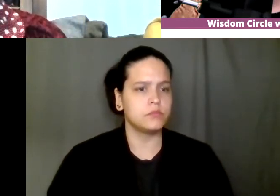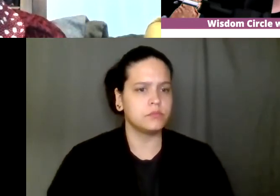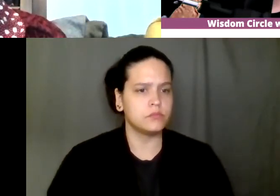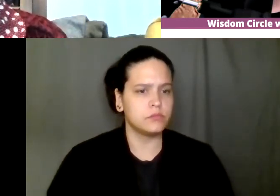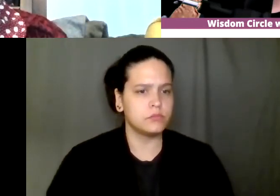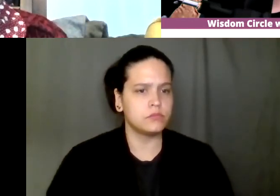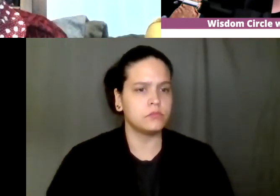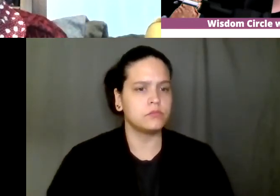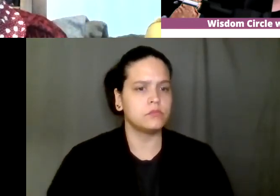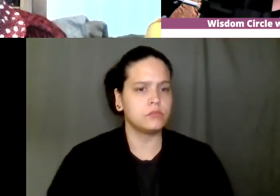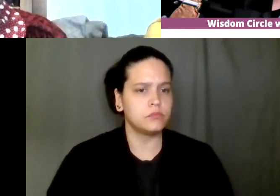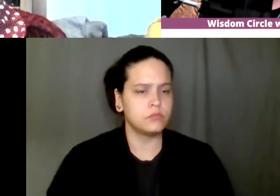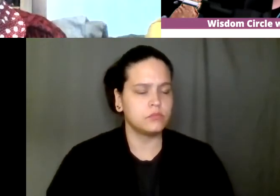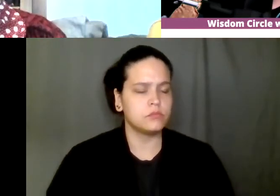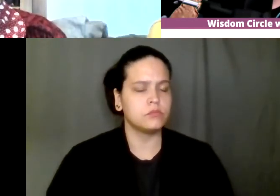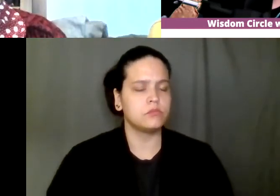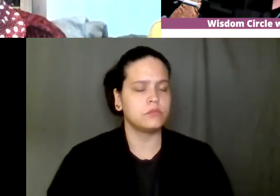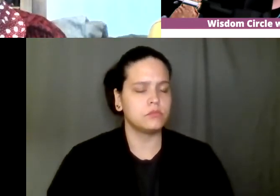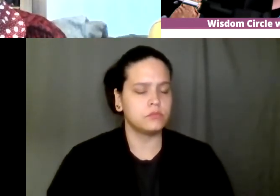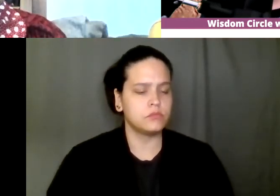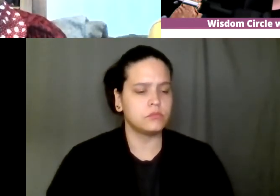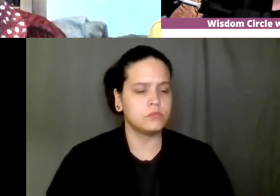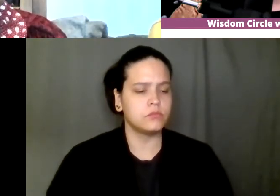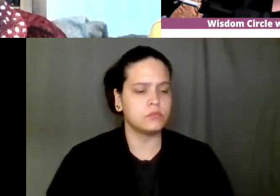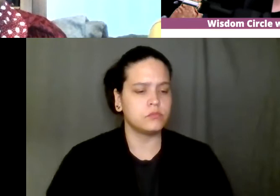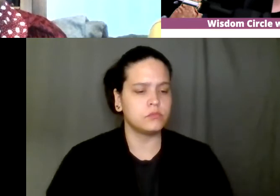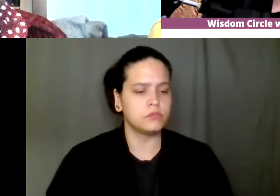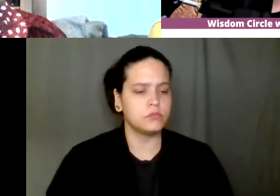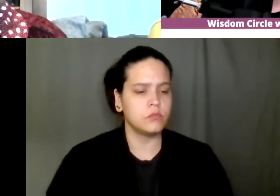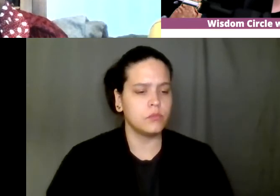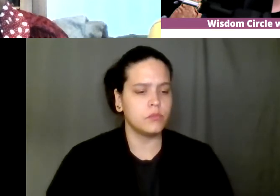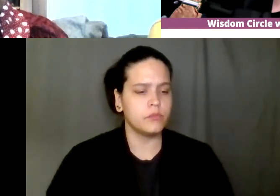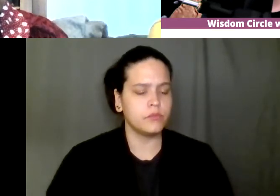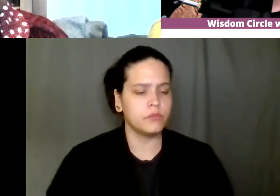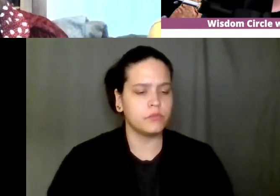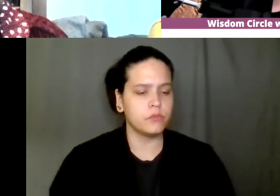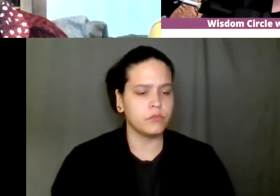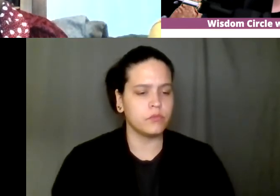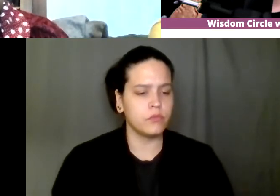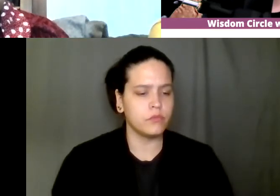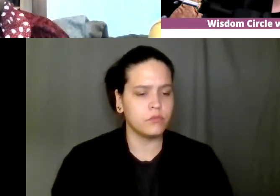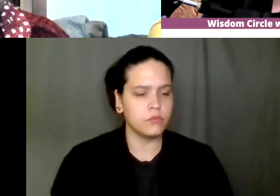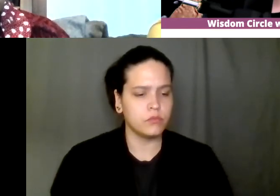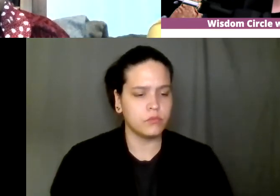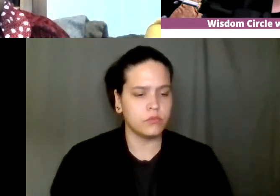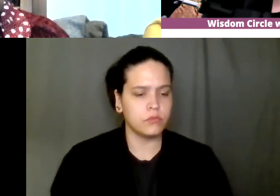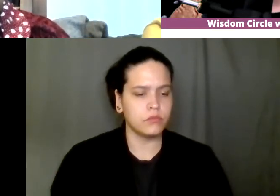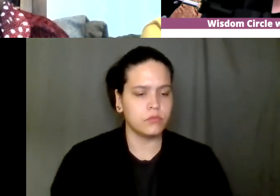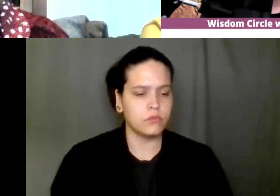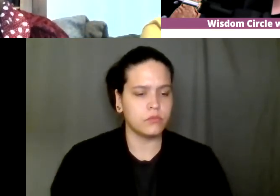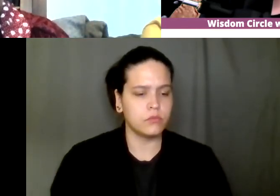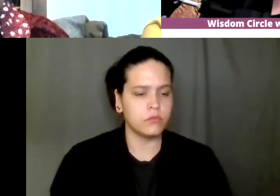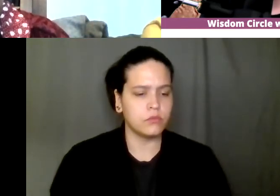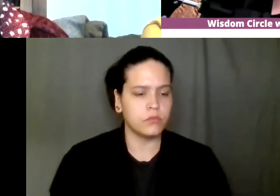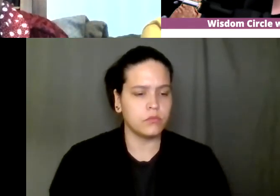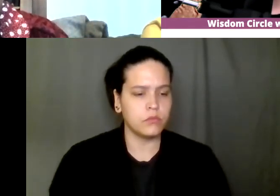not. Then she ate and leaned the promise with in the a what a za. What your